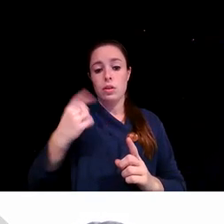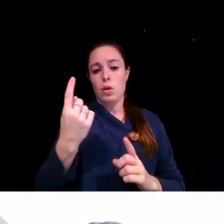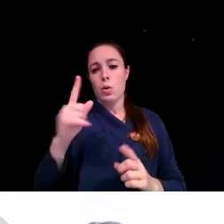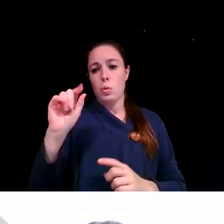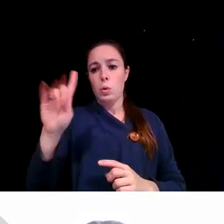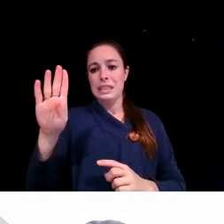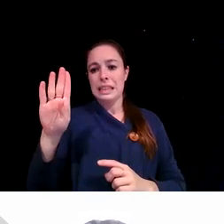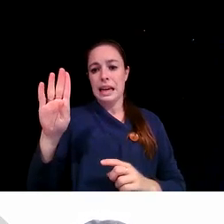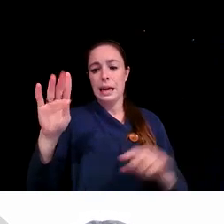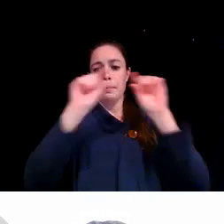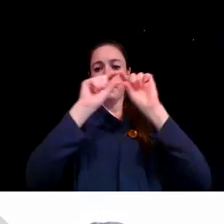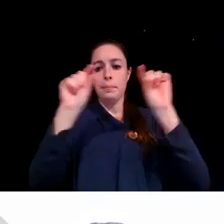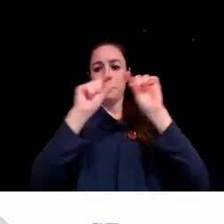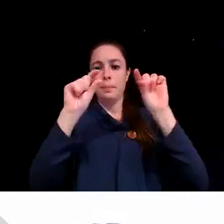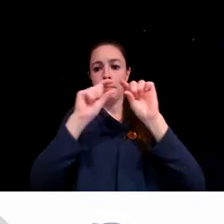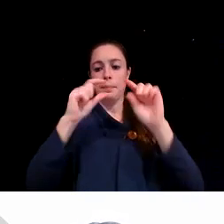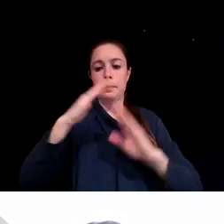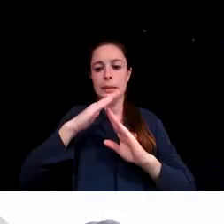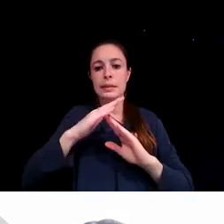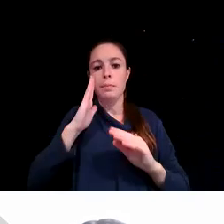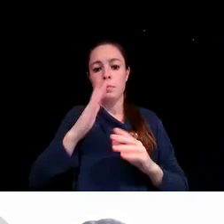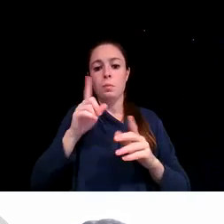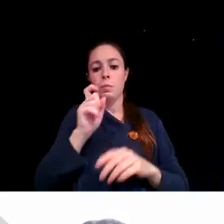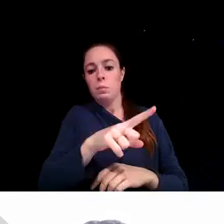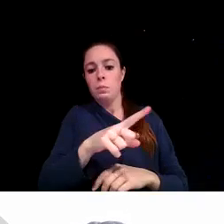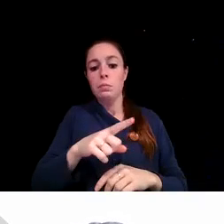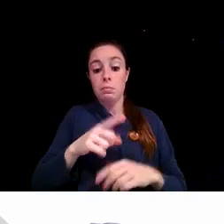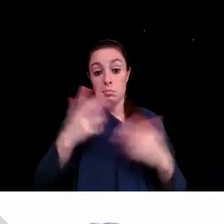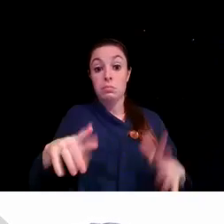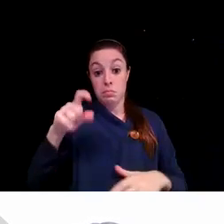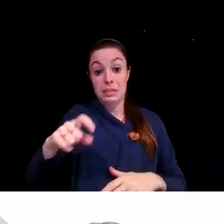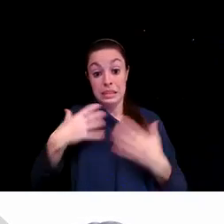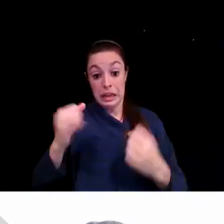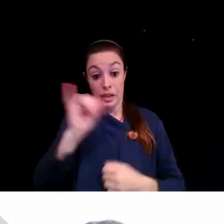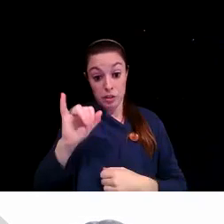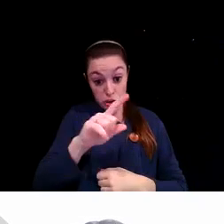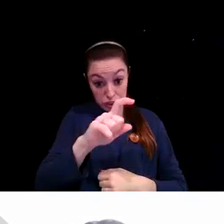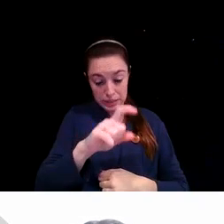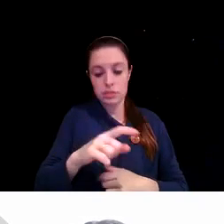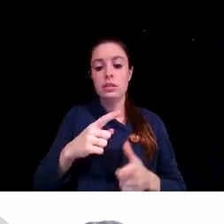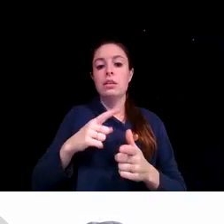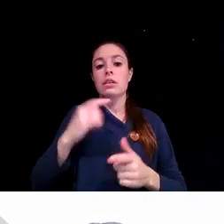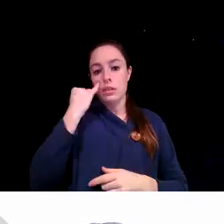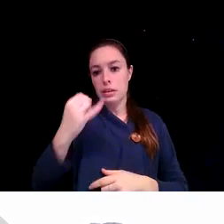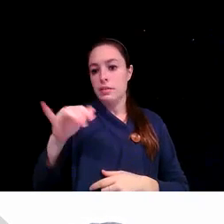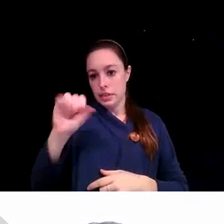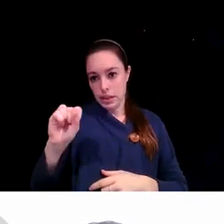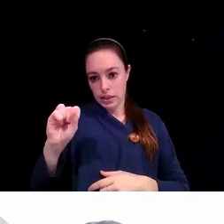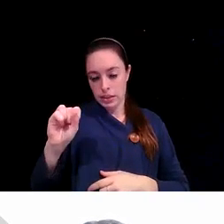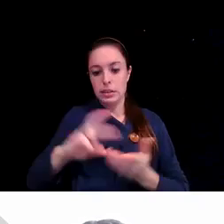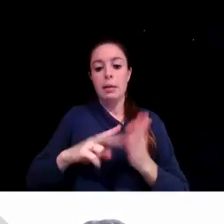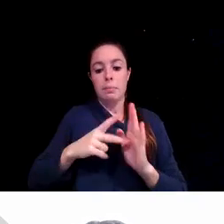asks the question, do you need health insurance? If you say yes, you have coverage. If you say